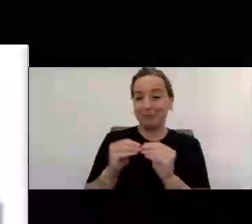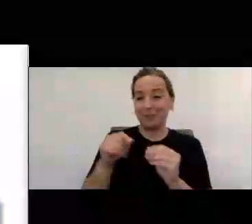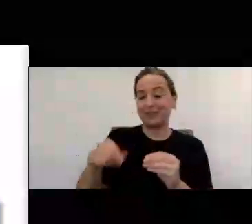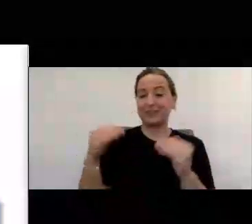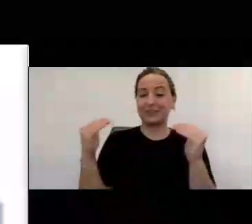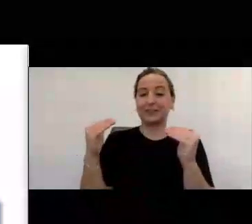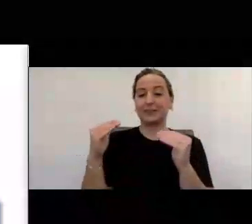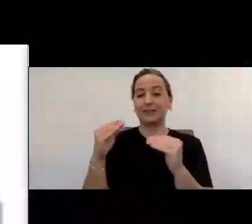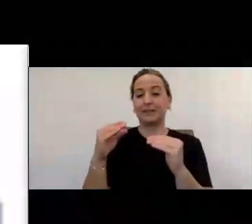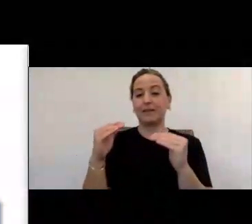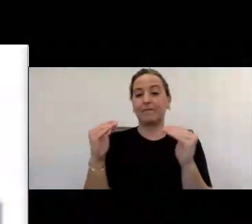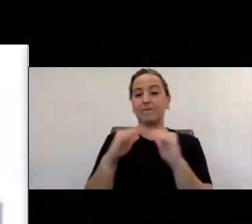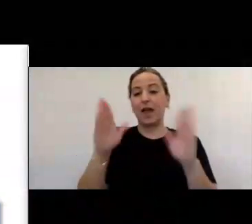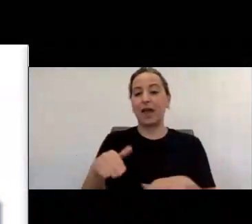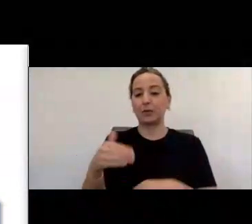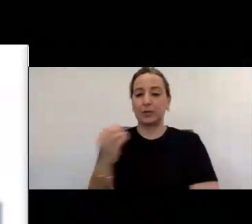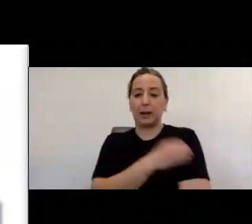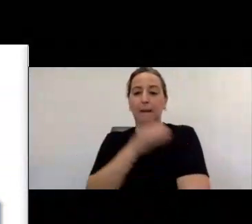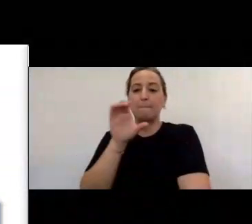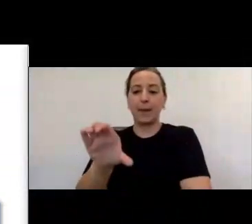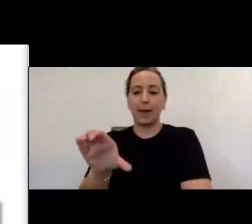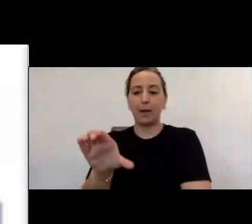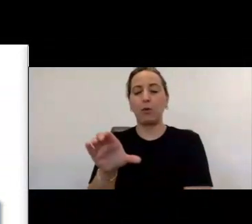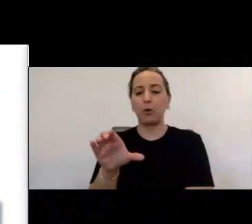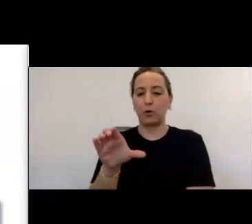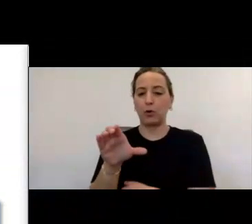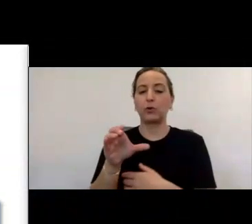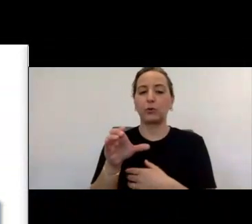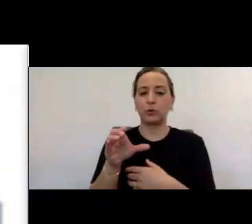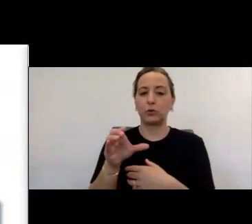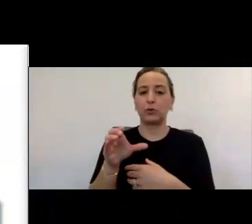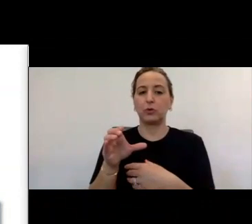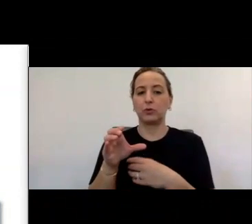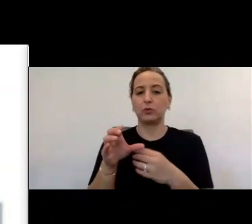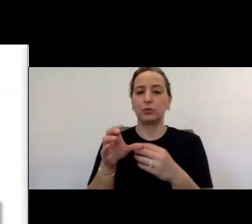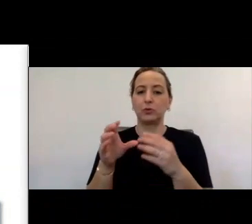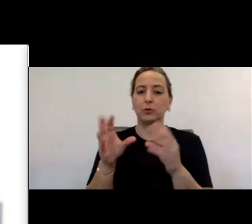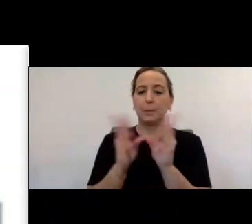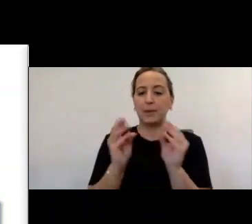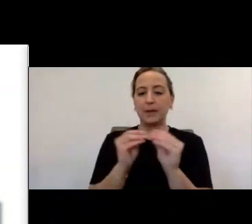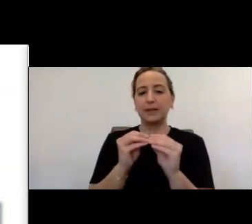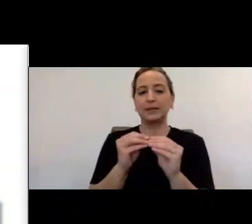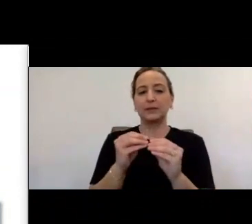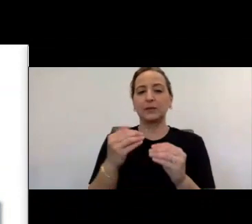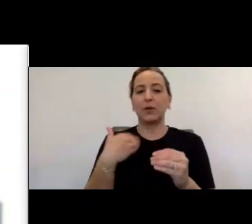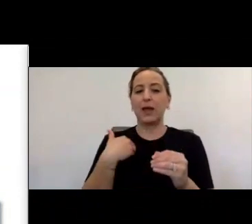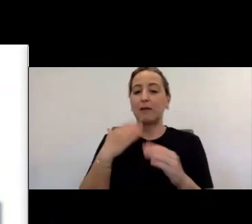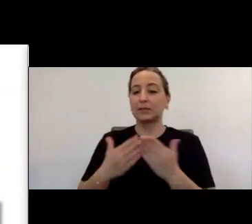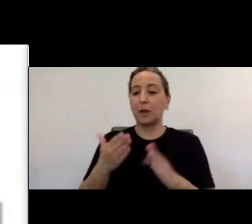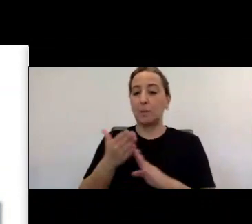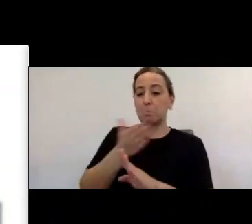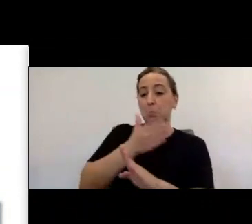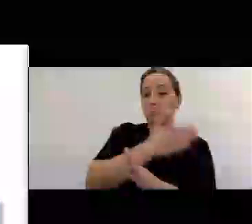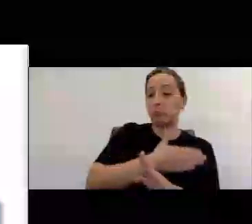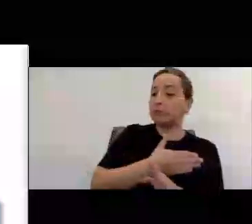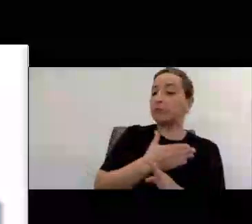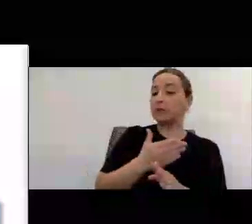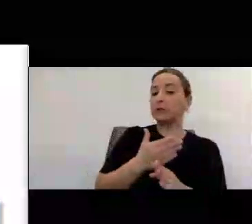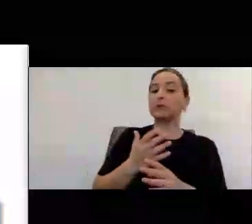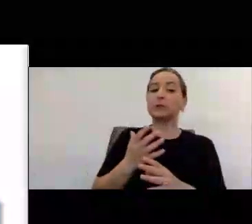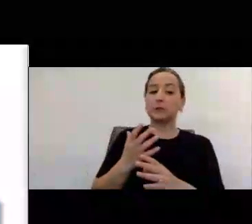Power Hour series. There's a link there on the screen, which will take you to some recordings from previous ones, but I also want to highlight that we